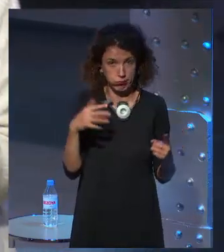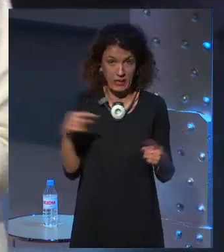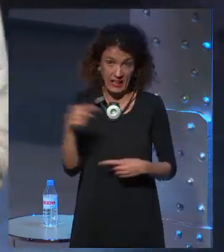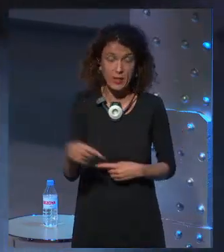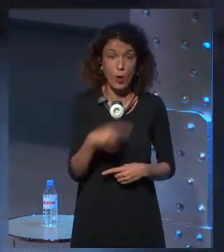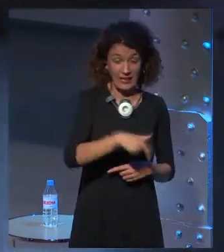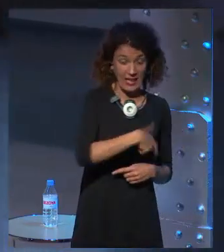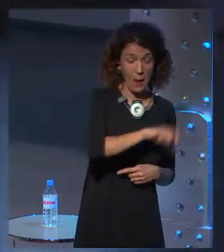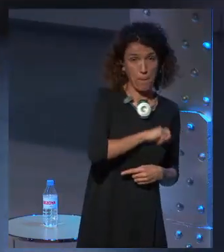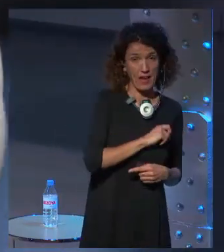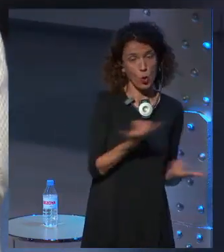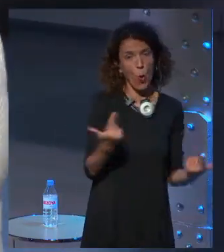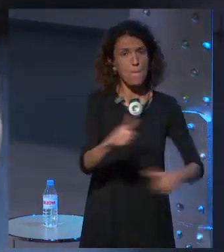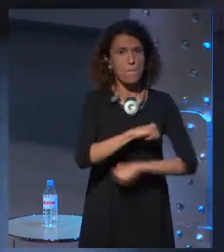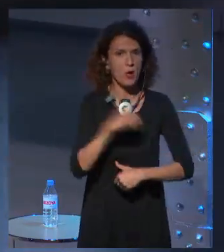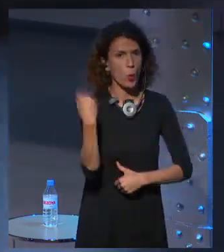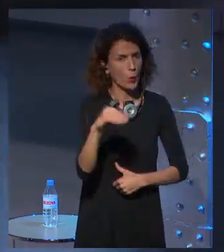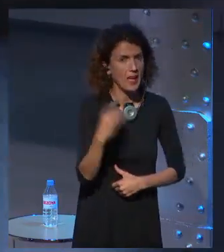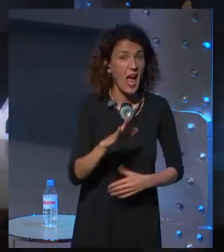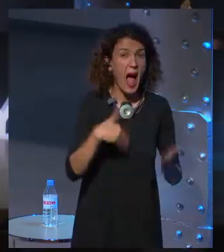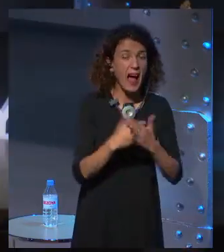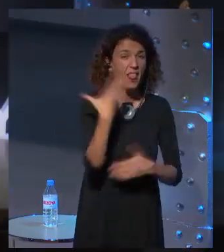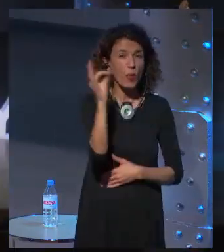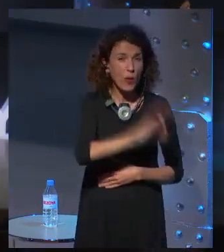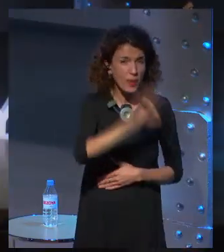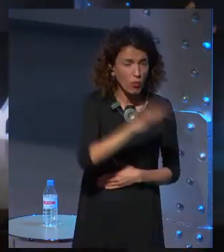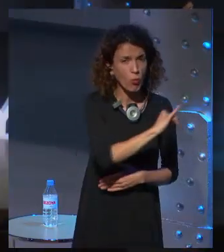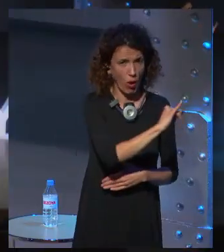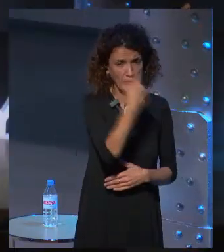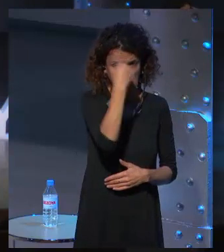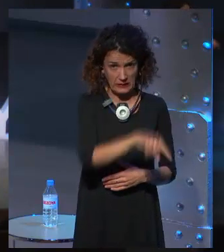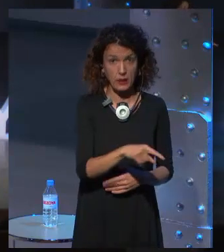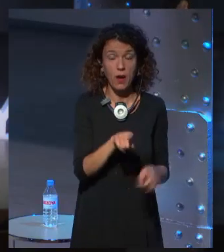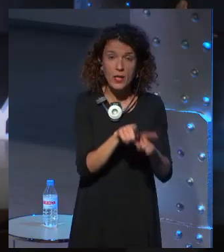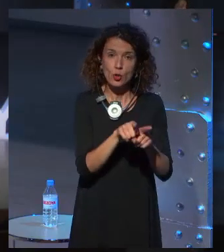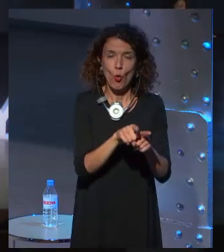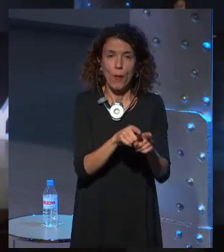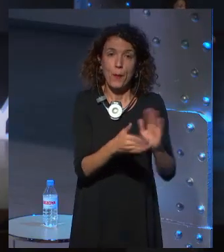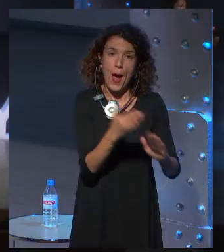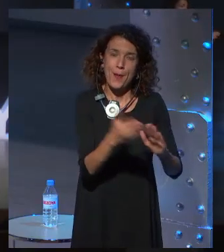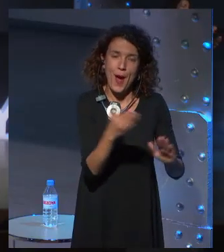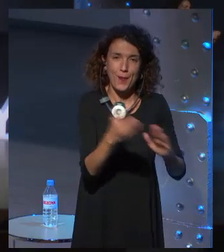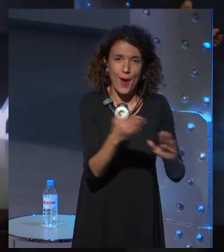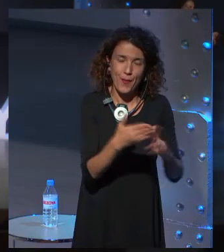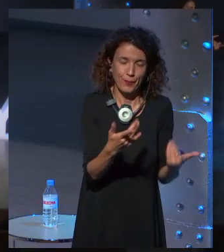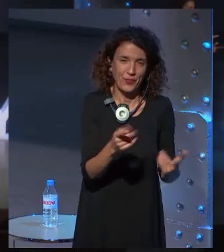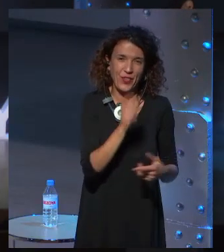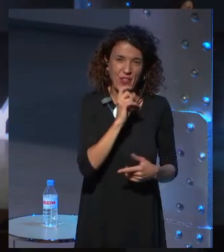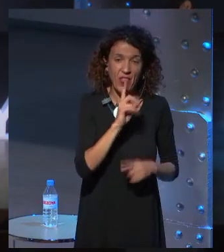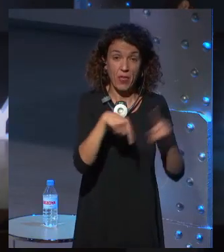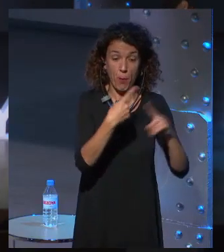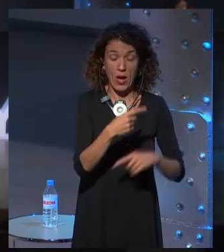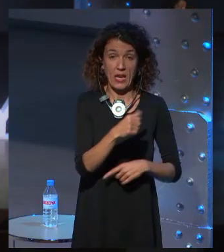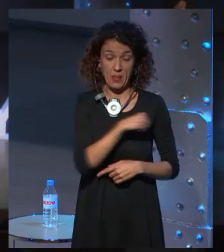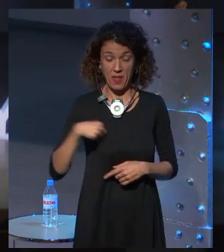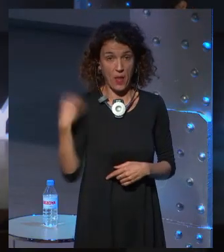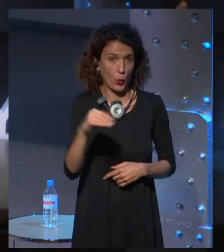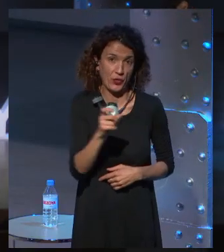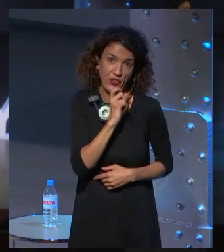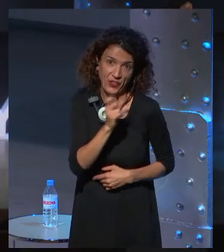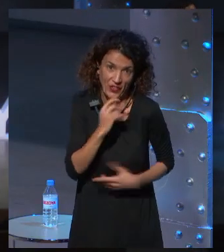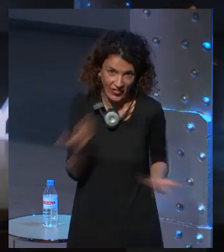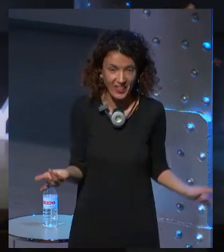50%. That both risks the independence and health of our young people, And as importantly, because jobs are